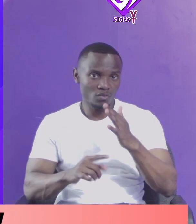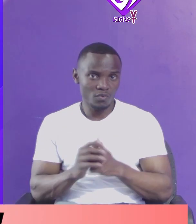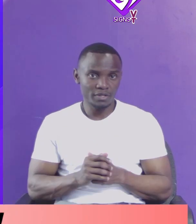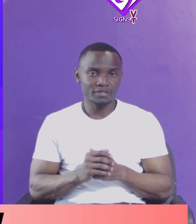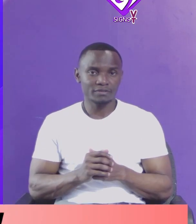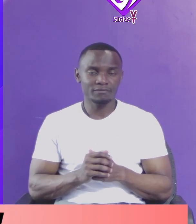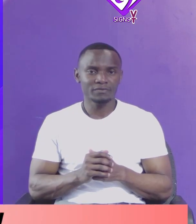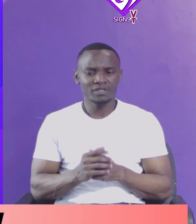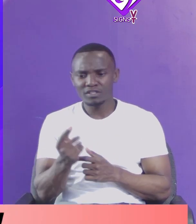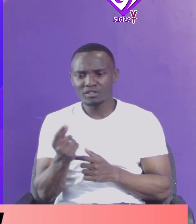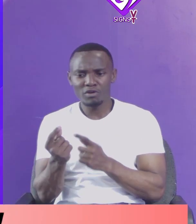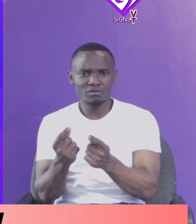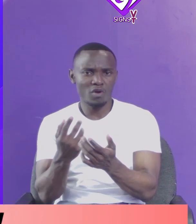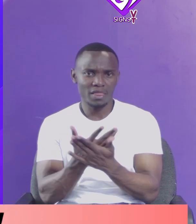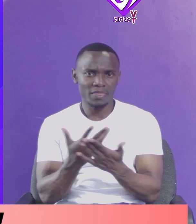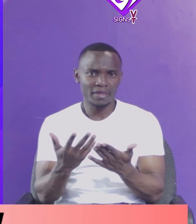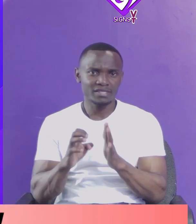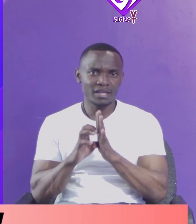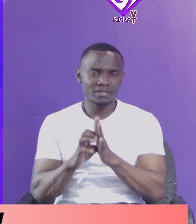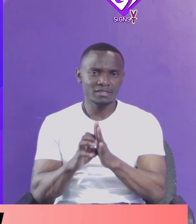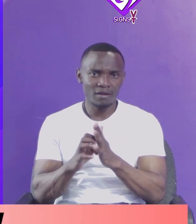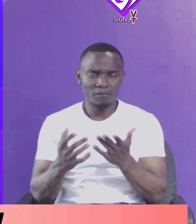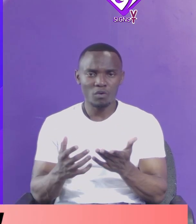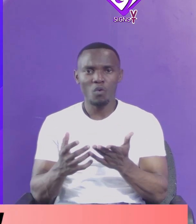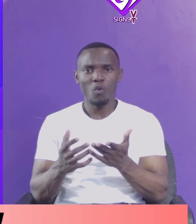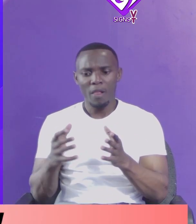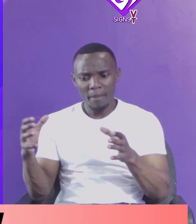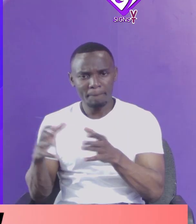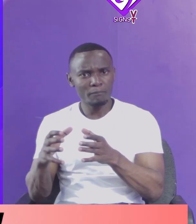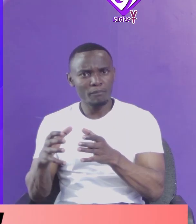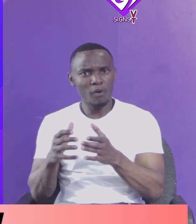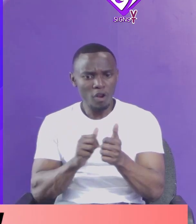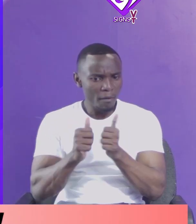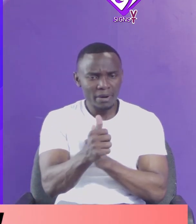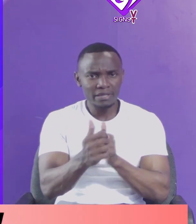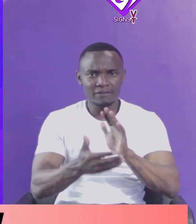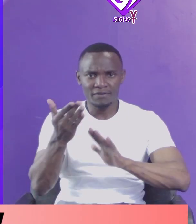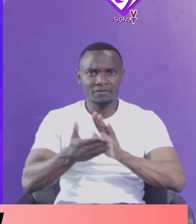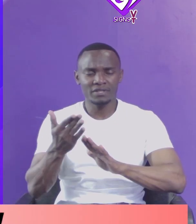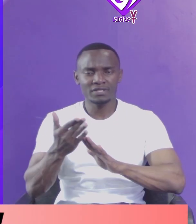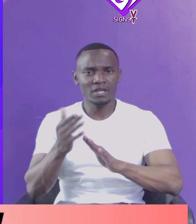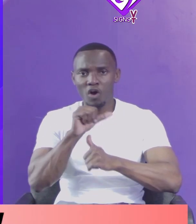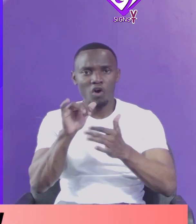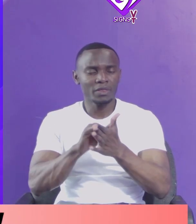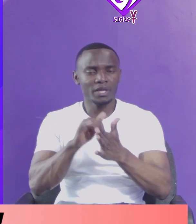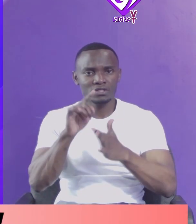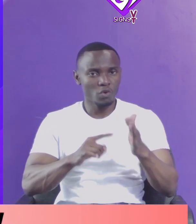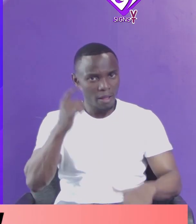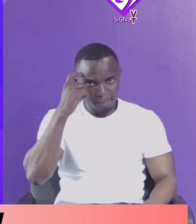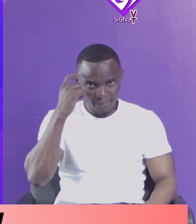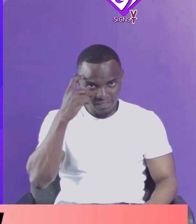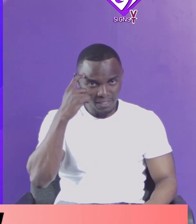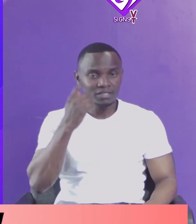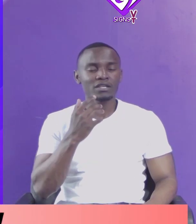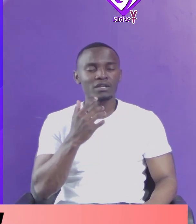touching on the little things, vitu kama ball boy giving the ball haraka, it's some sort of a mentality that Arsenal has, the winning mentality that just like